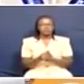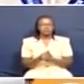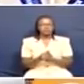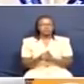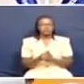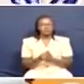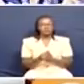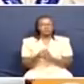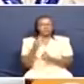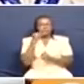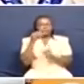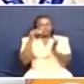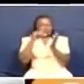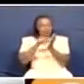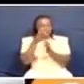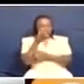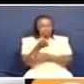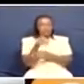is contained in the petition,